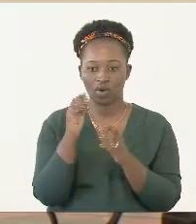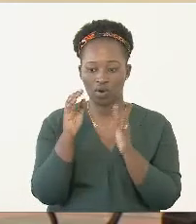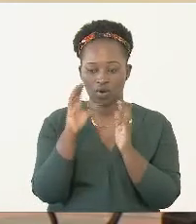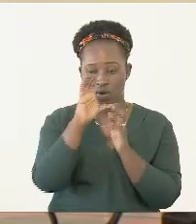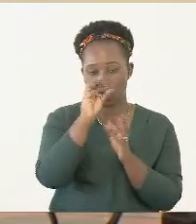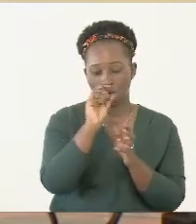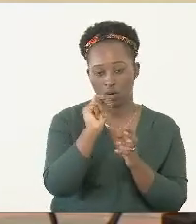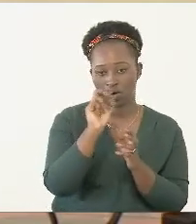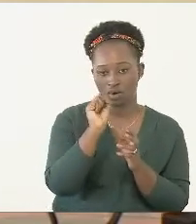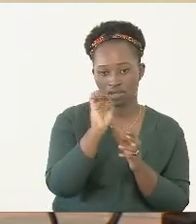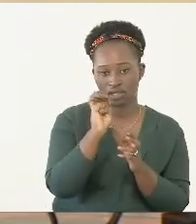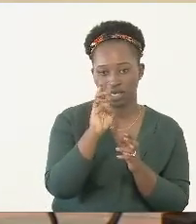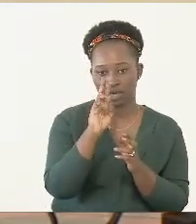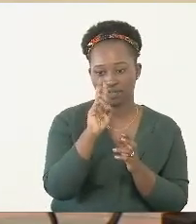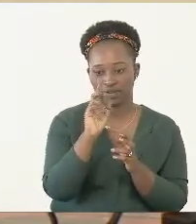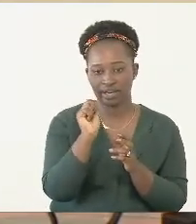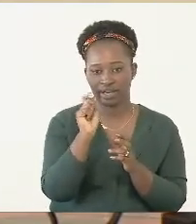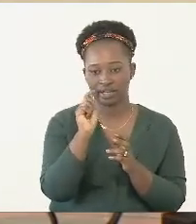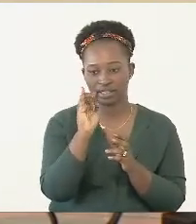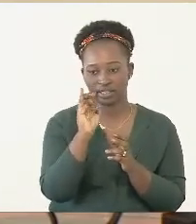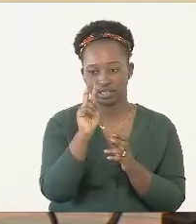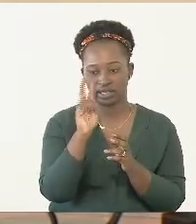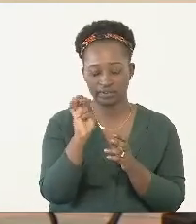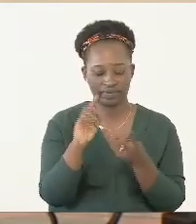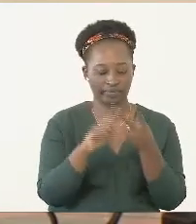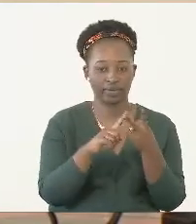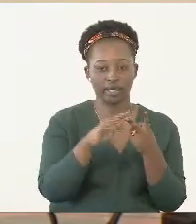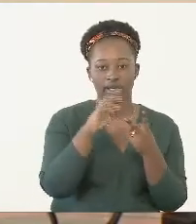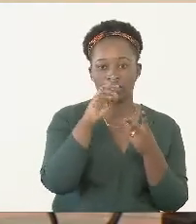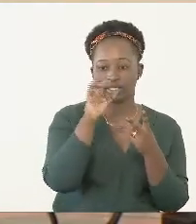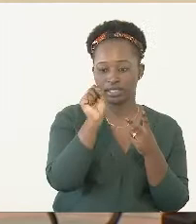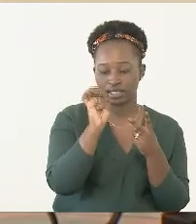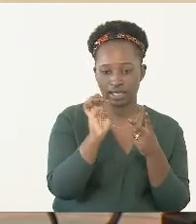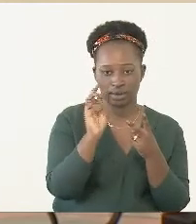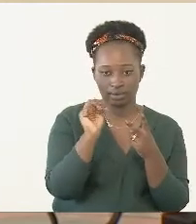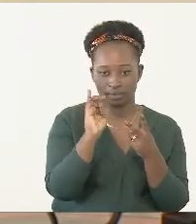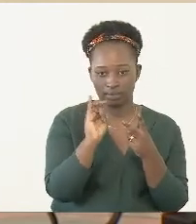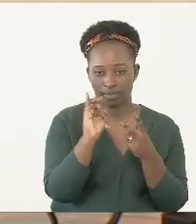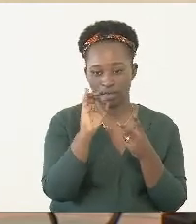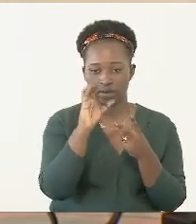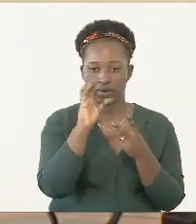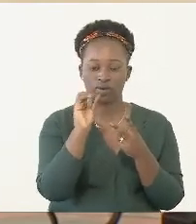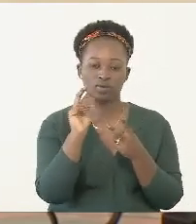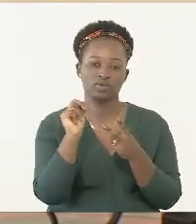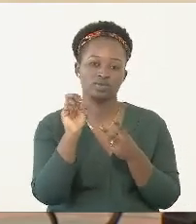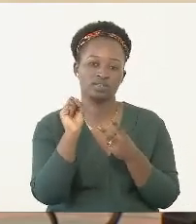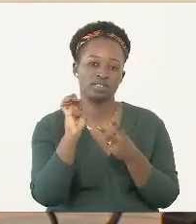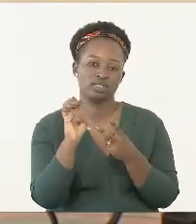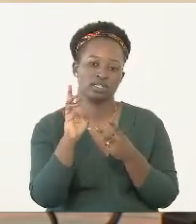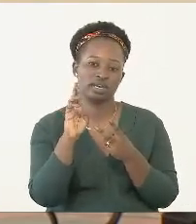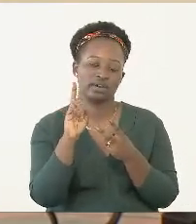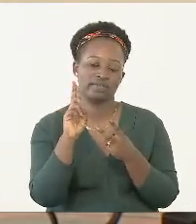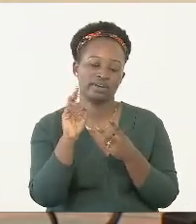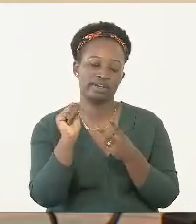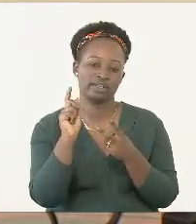2, semi-conservative. 3, dispersive. So we need to fall back and think of